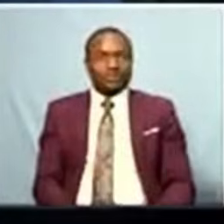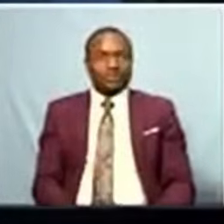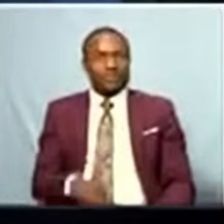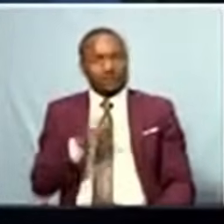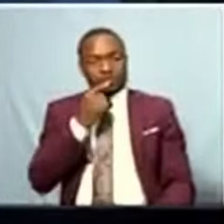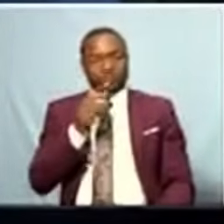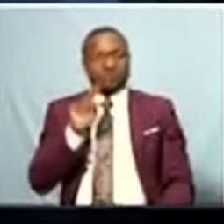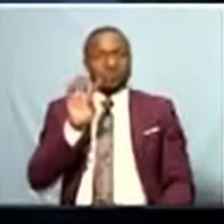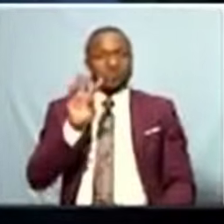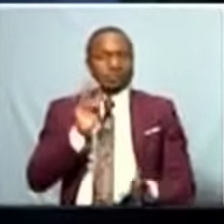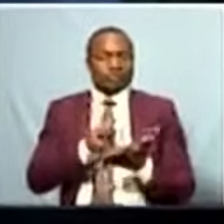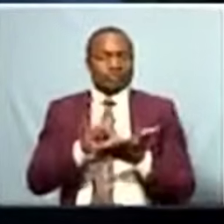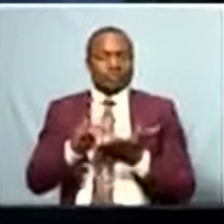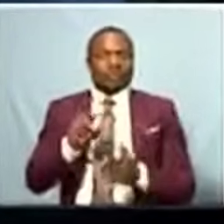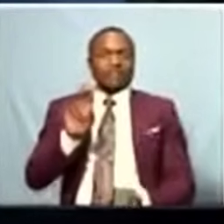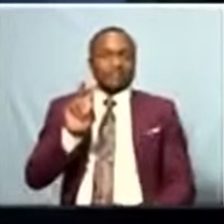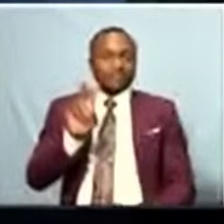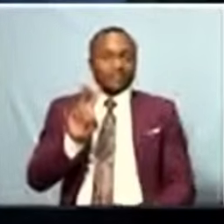say 4 million VAT